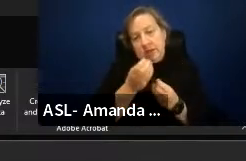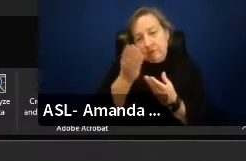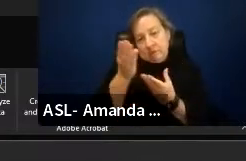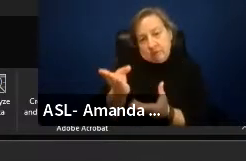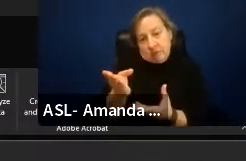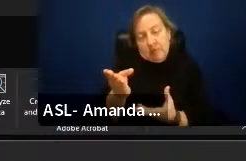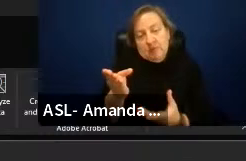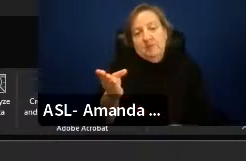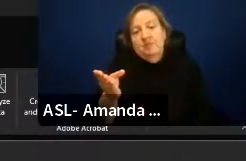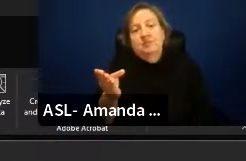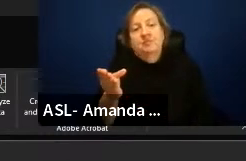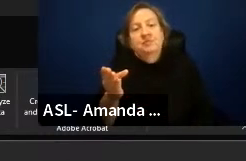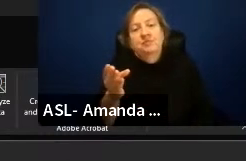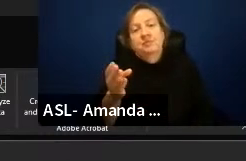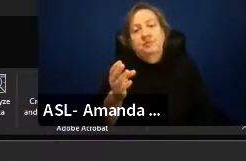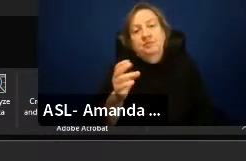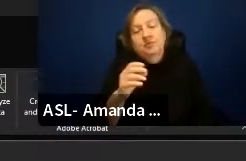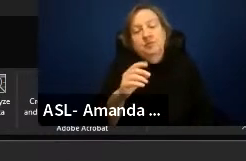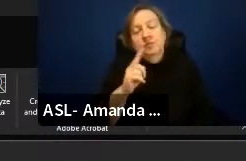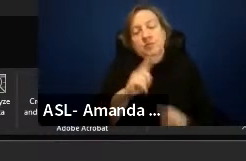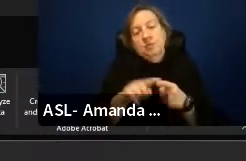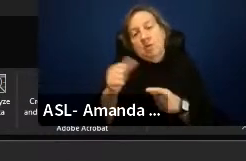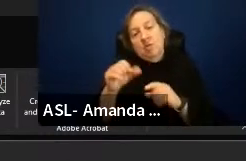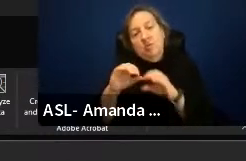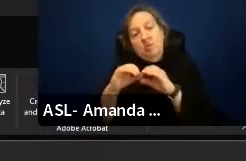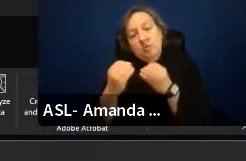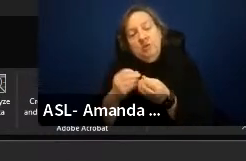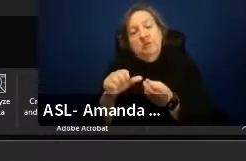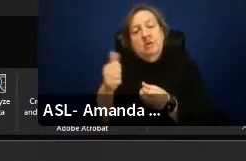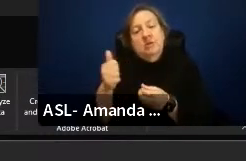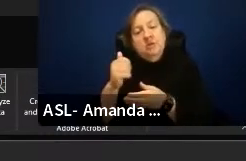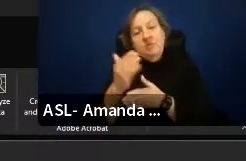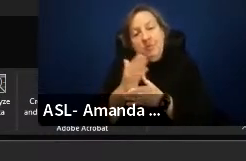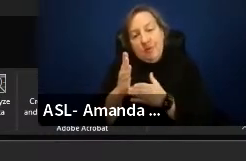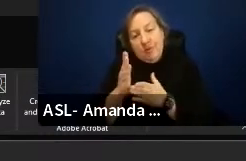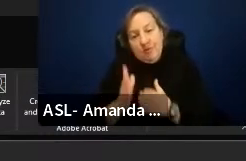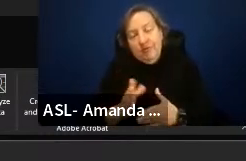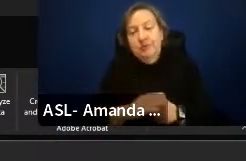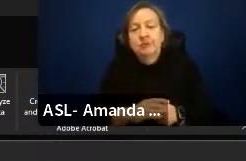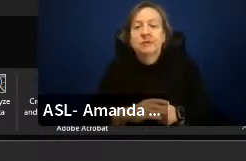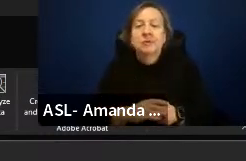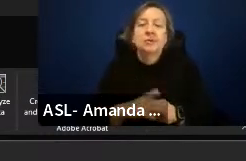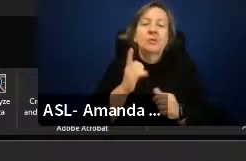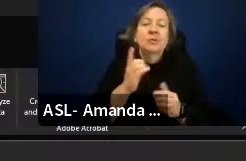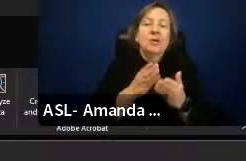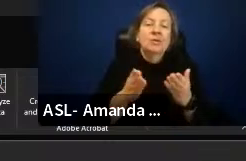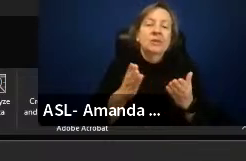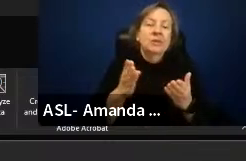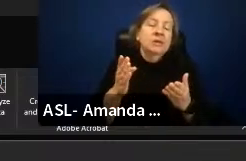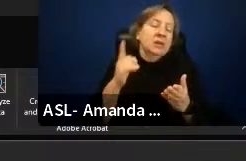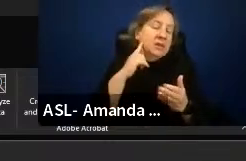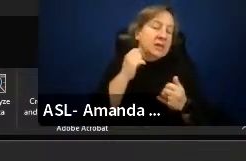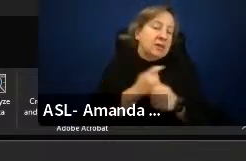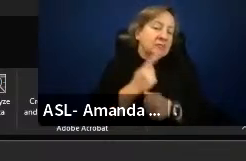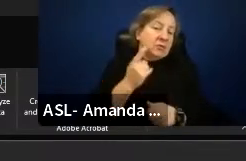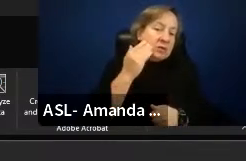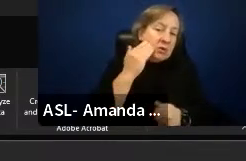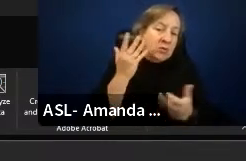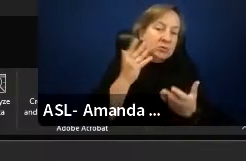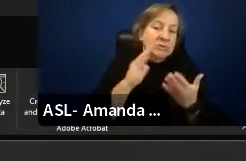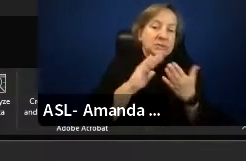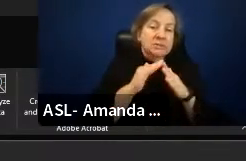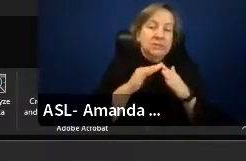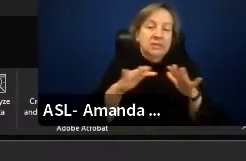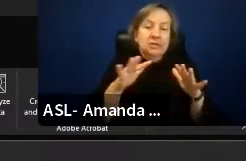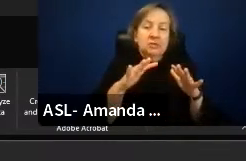recommendations to other entities and other partners? One of the things that I'm sure everybody knows is that the city right now